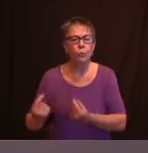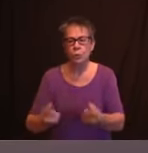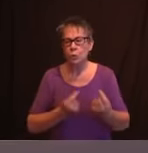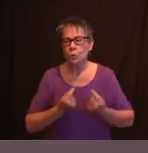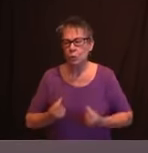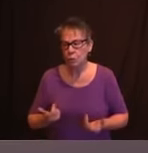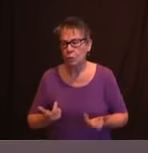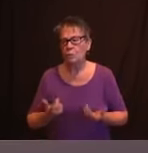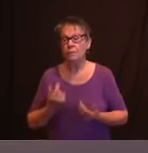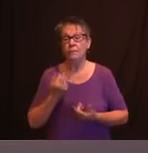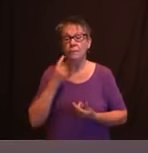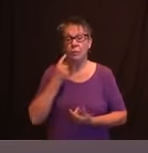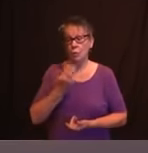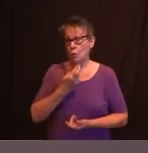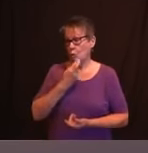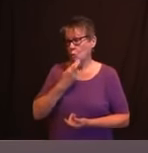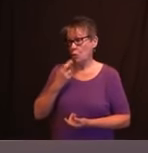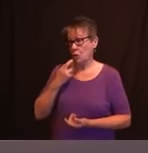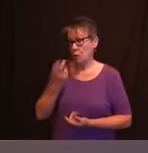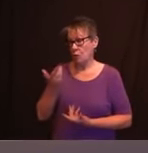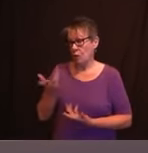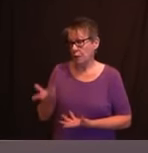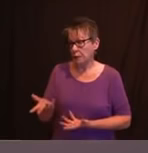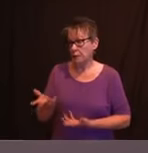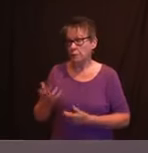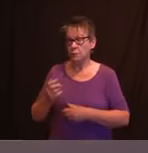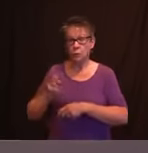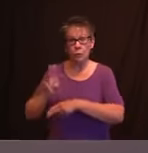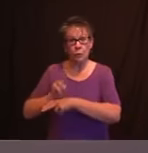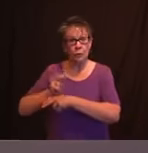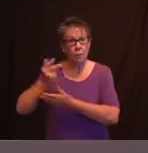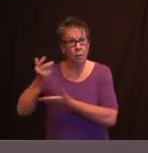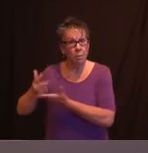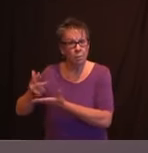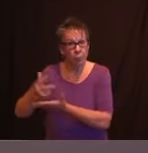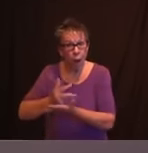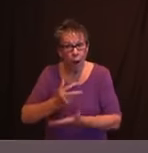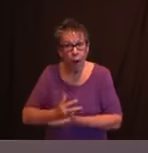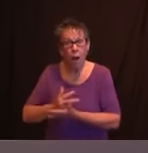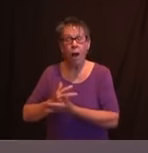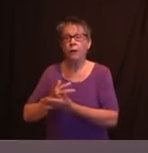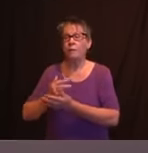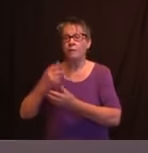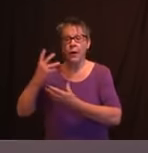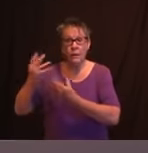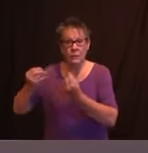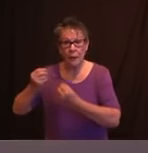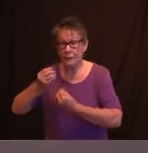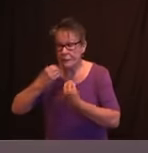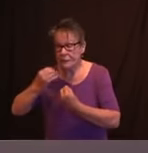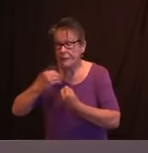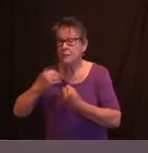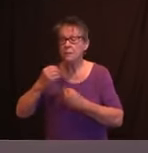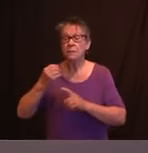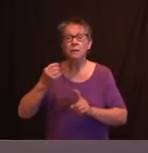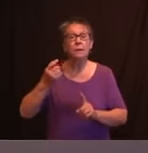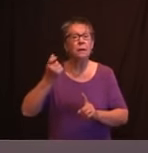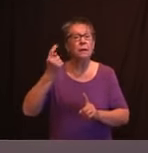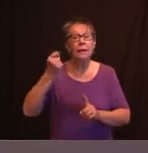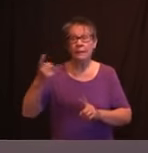safely. We like the idea of trying to claim a little bit more real estate.